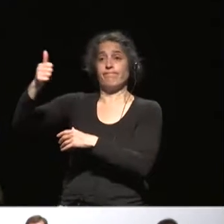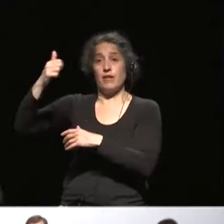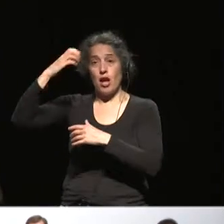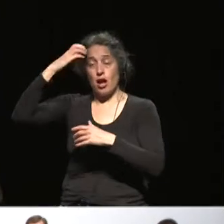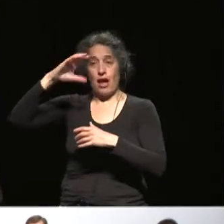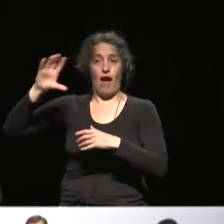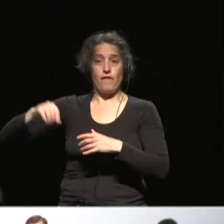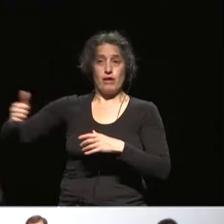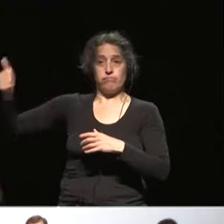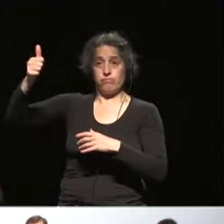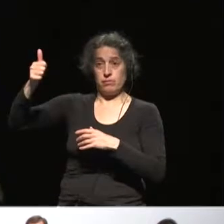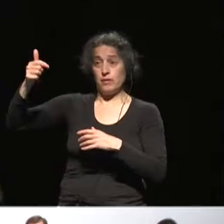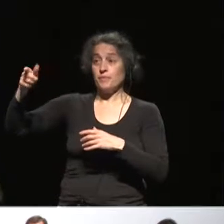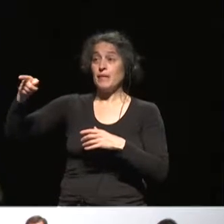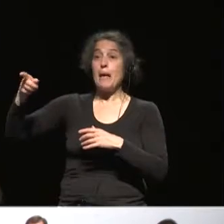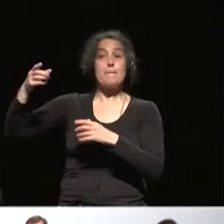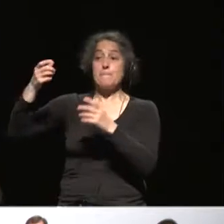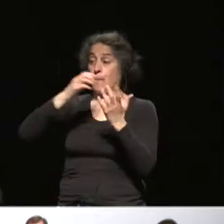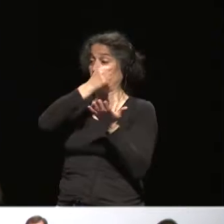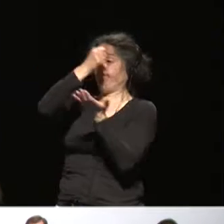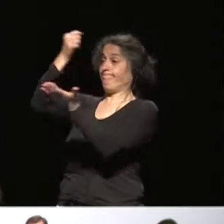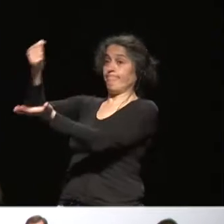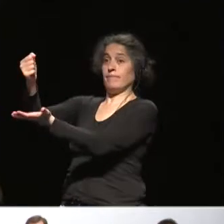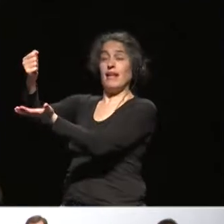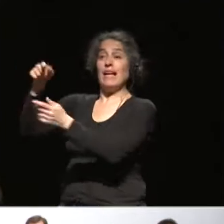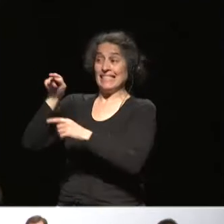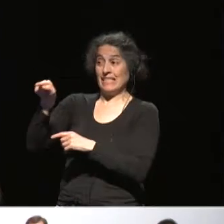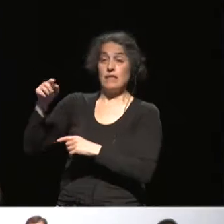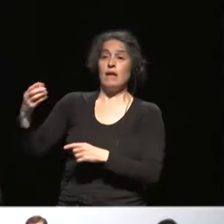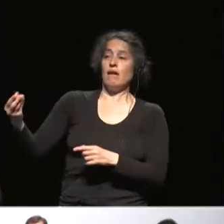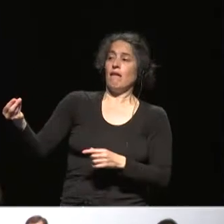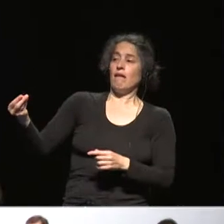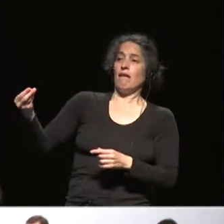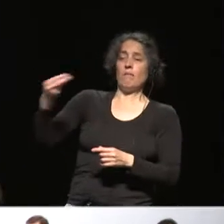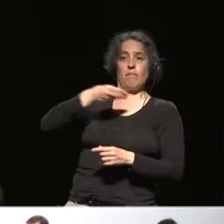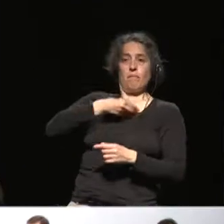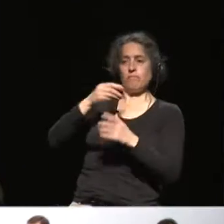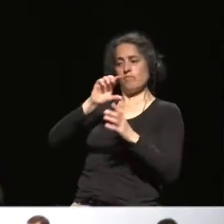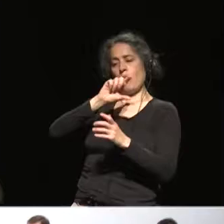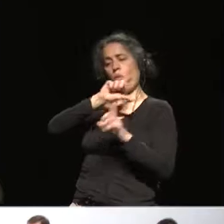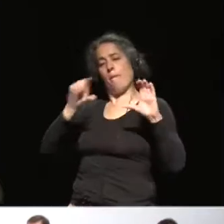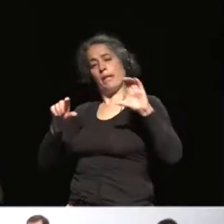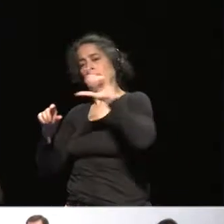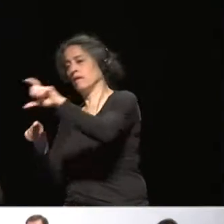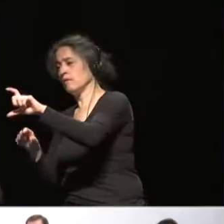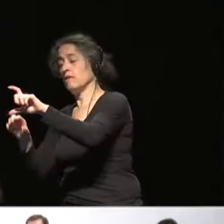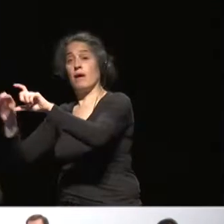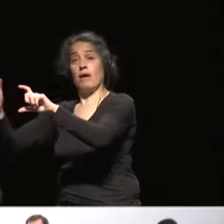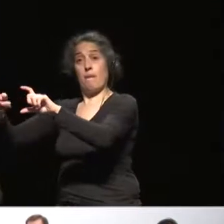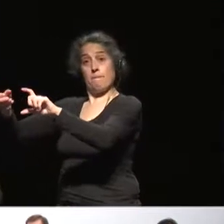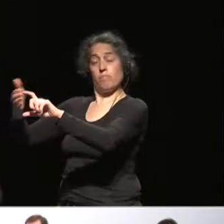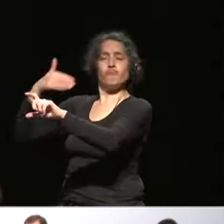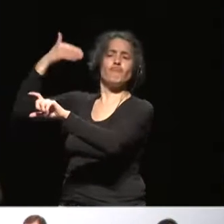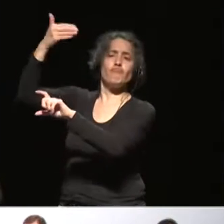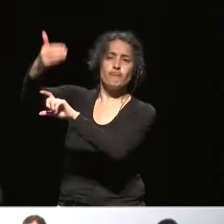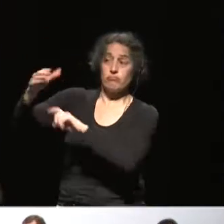for mining rights, that is sort of a bartering situation. And how do you define the